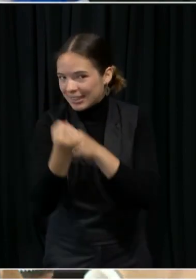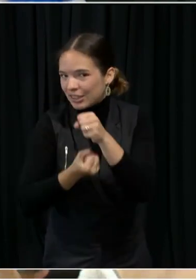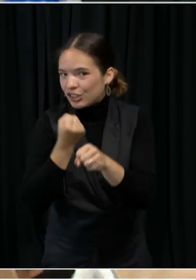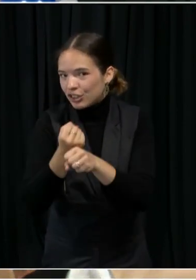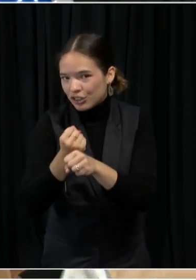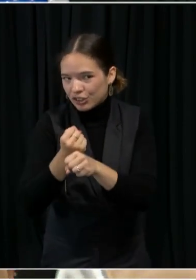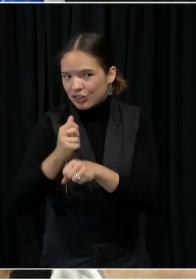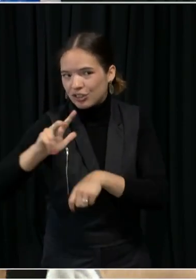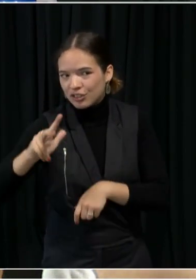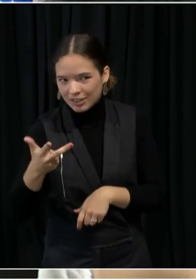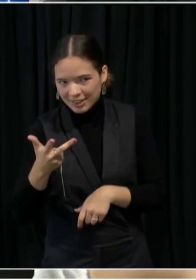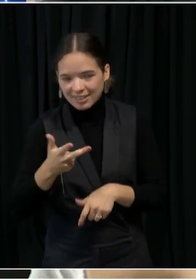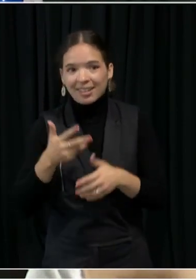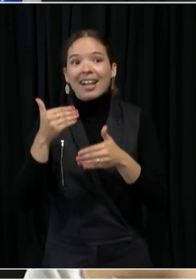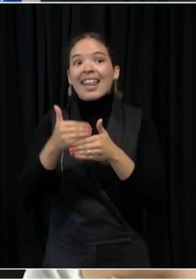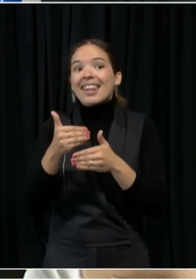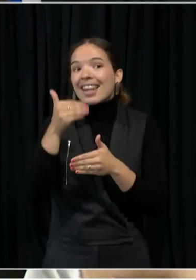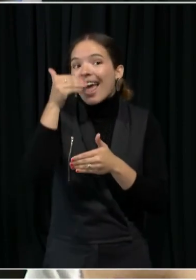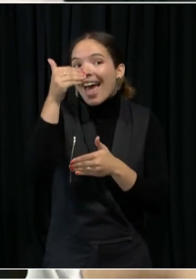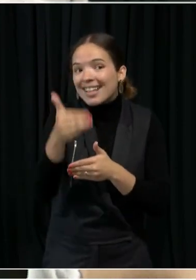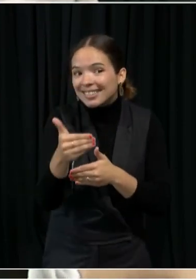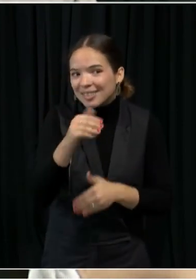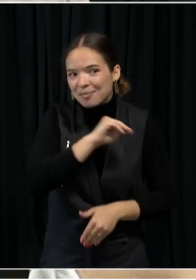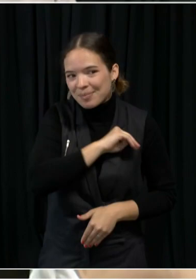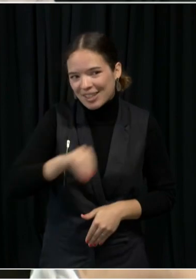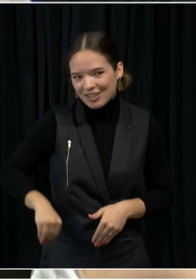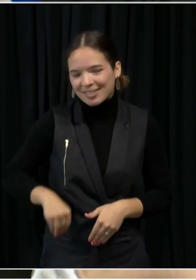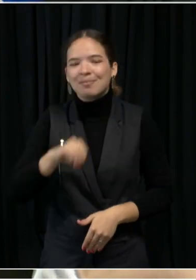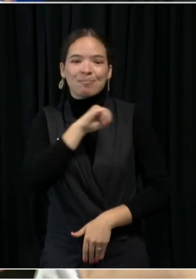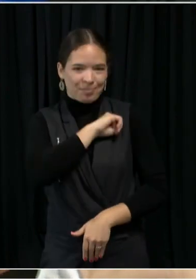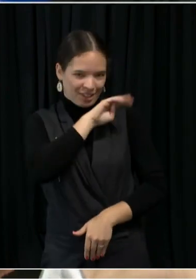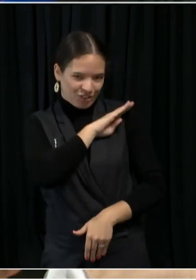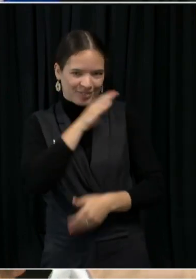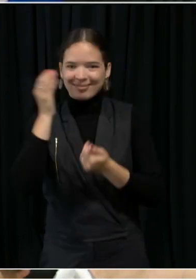the next mayor of the District of Columbia, Mayor Bowser.